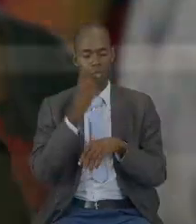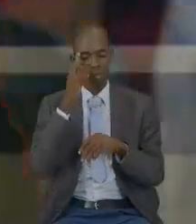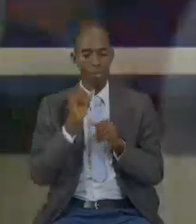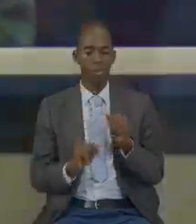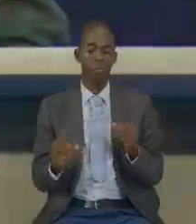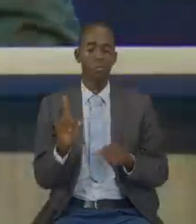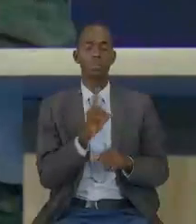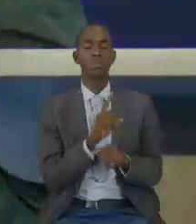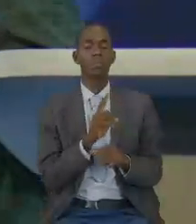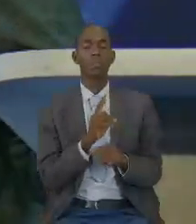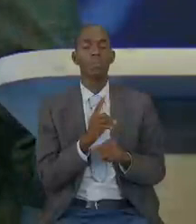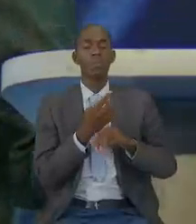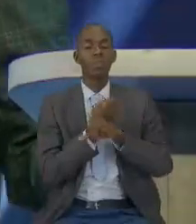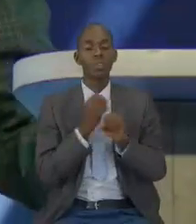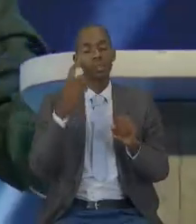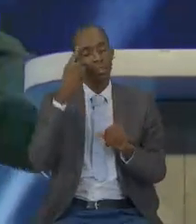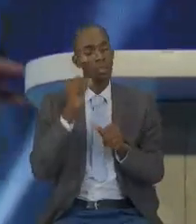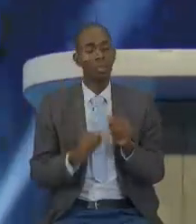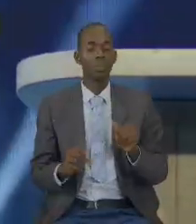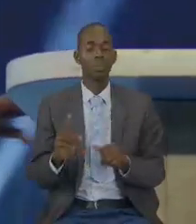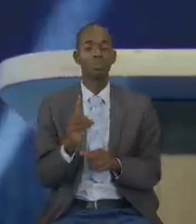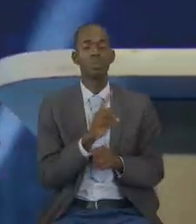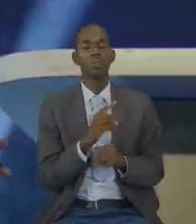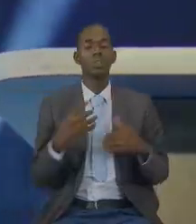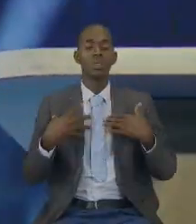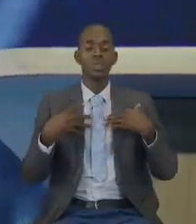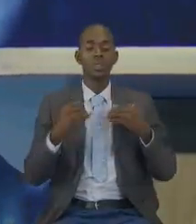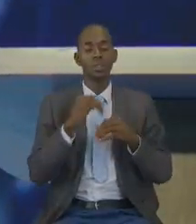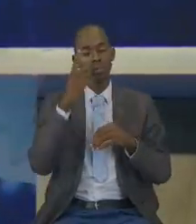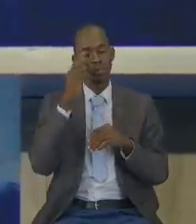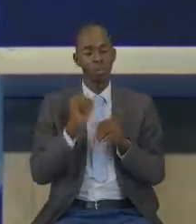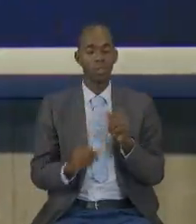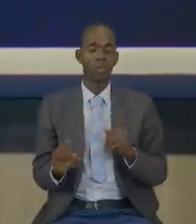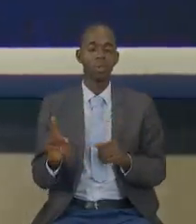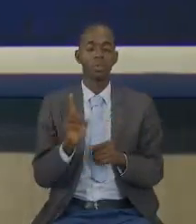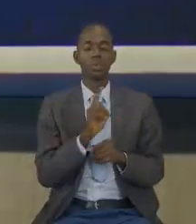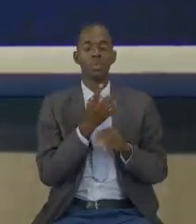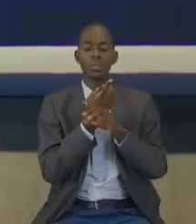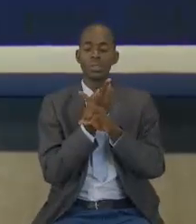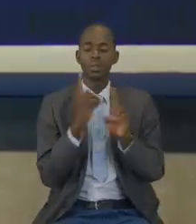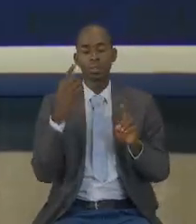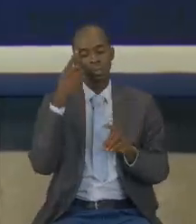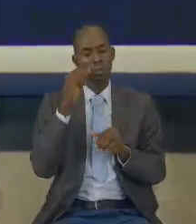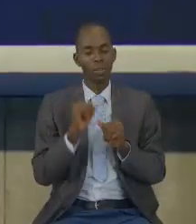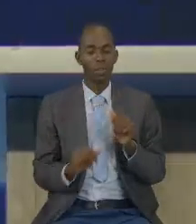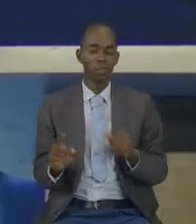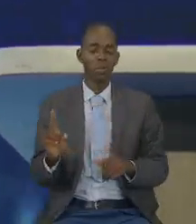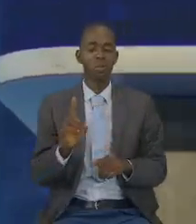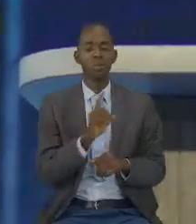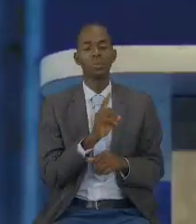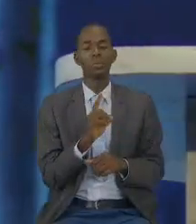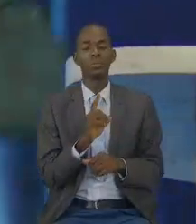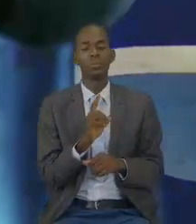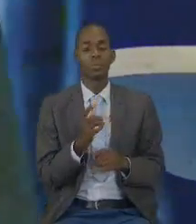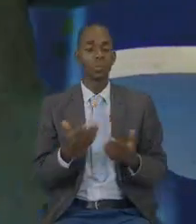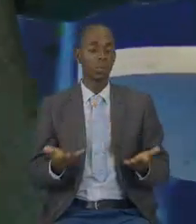everyone. Salvation for everyone. Healing for everyone. Deliverance for everyone